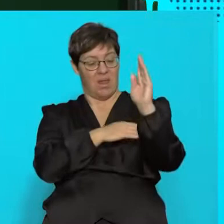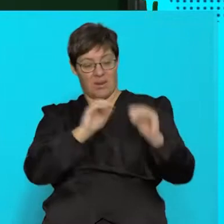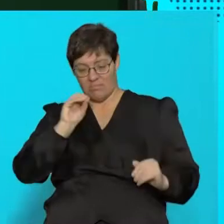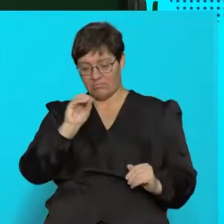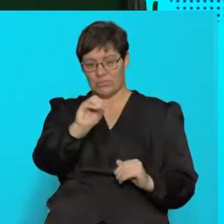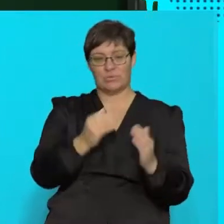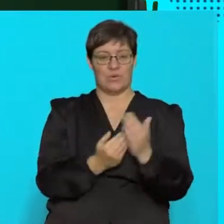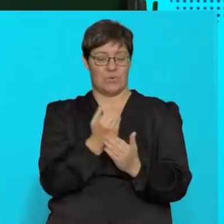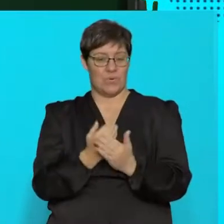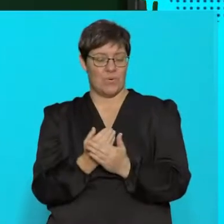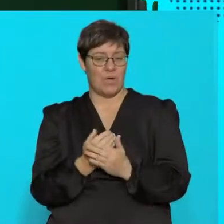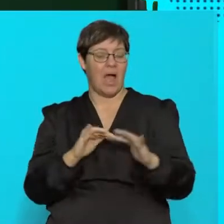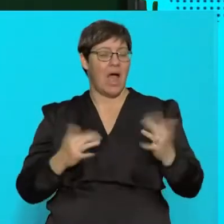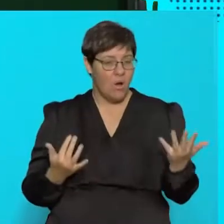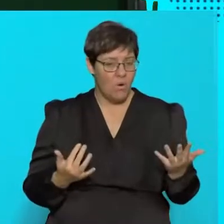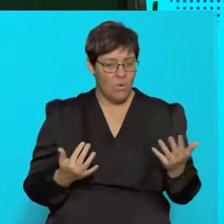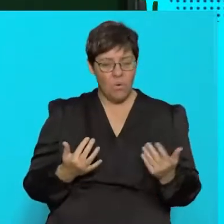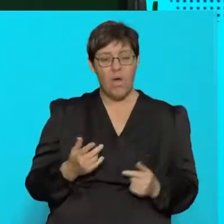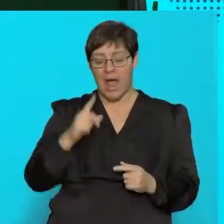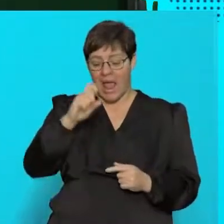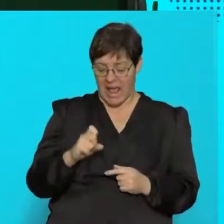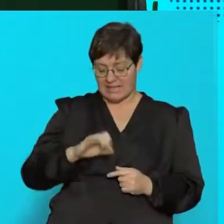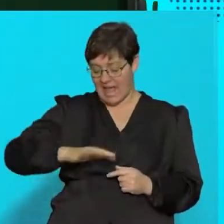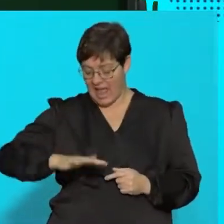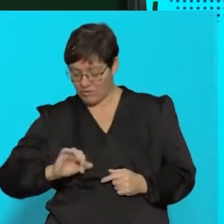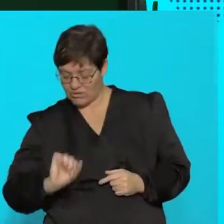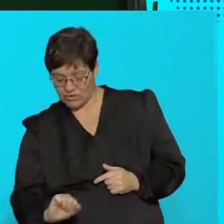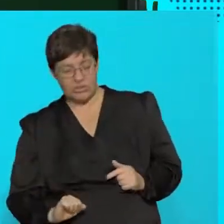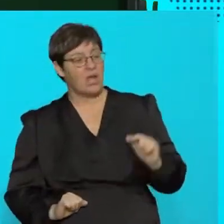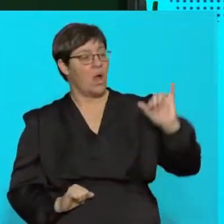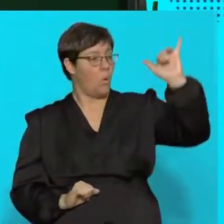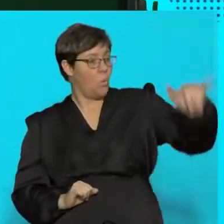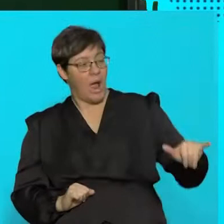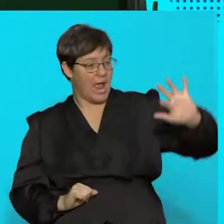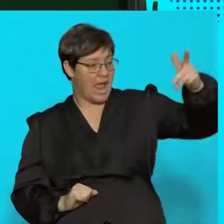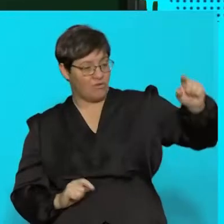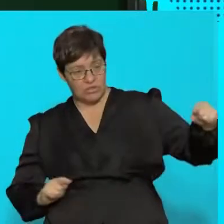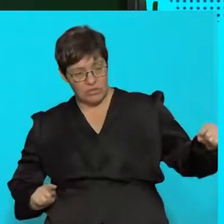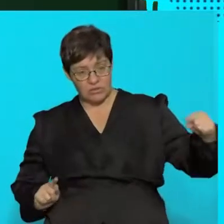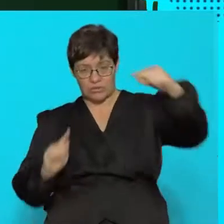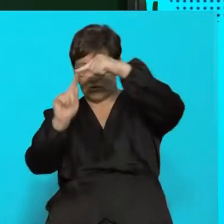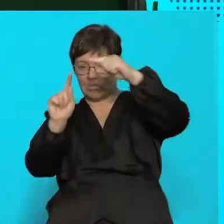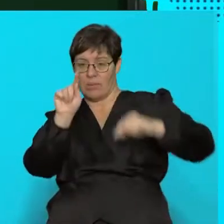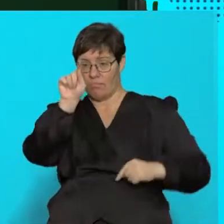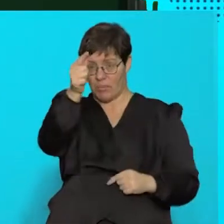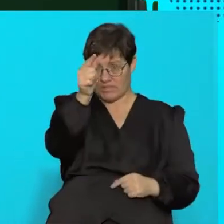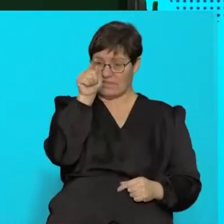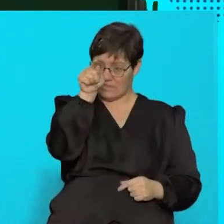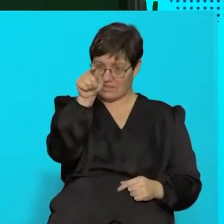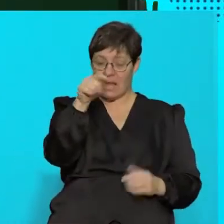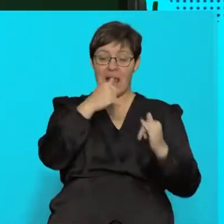on the Cartesian plane by calculating the average using x, the average using y, create a new